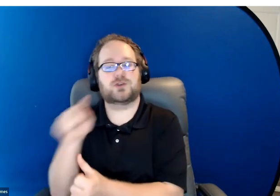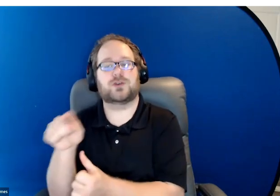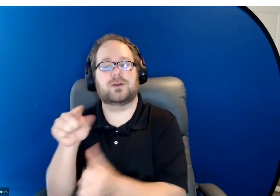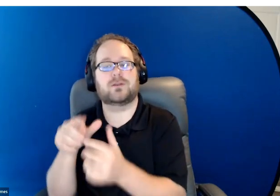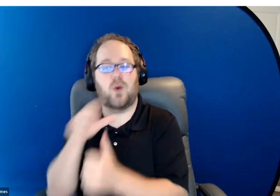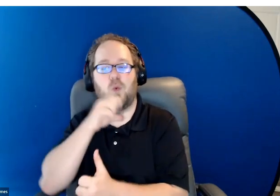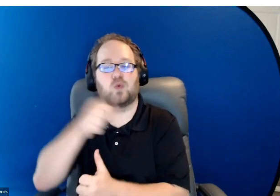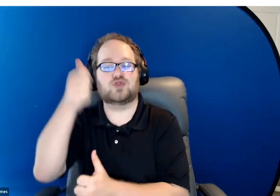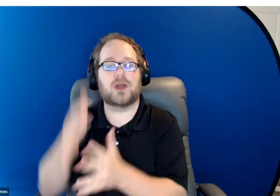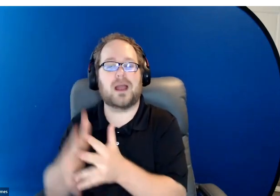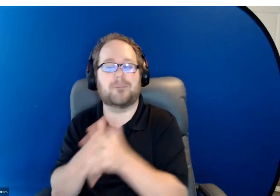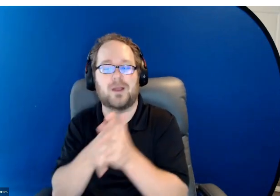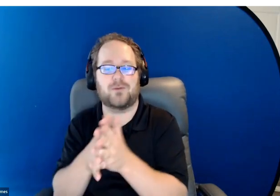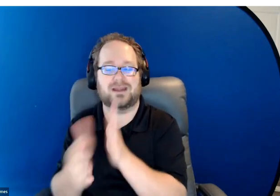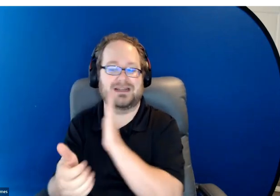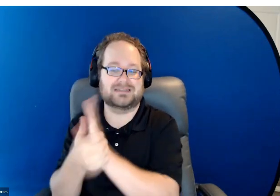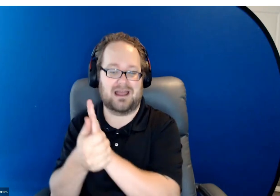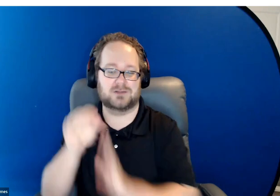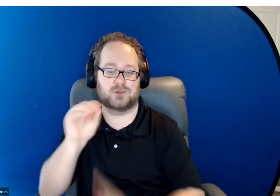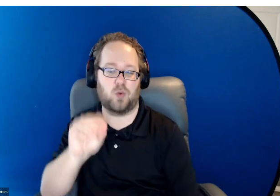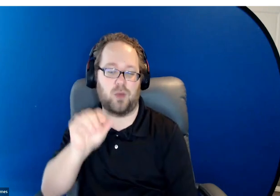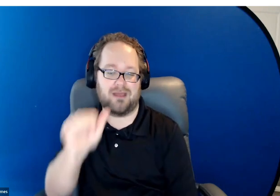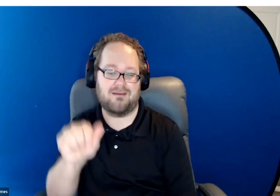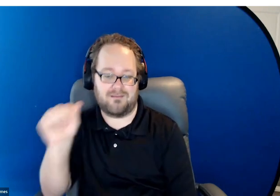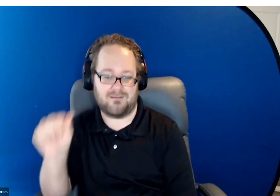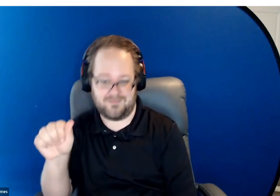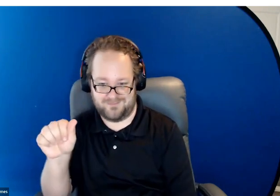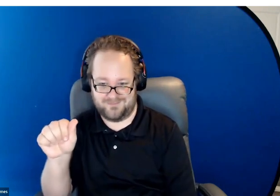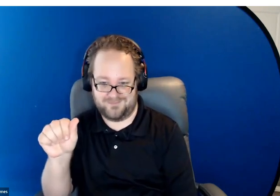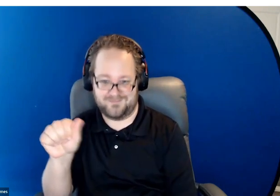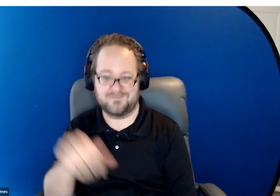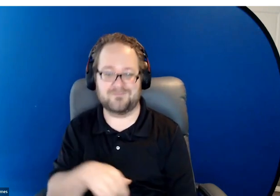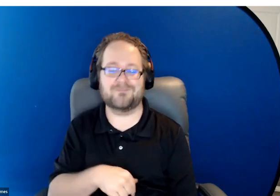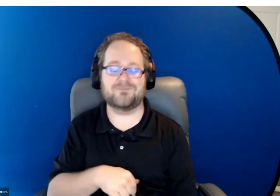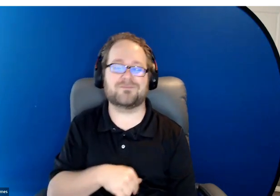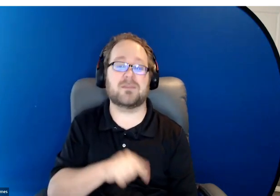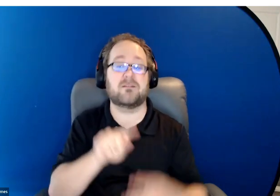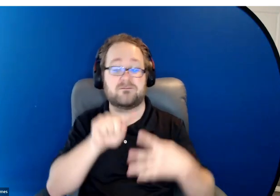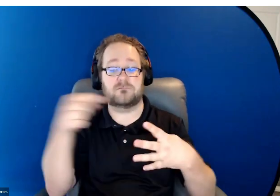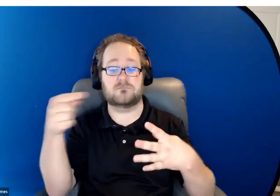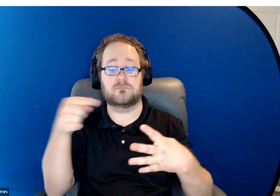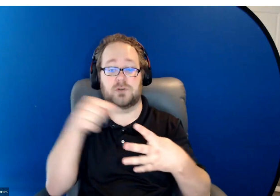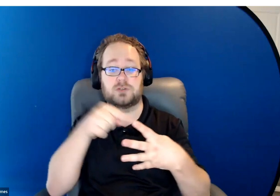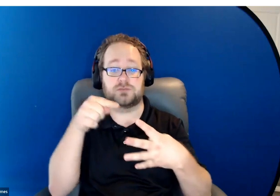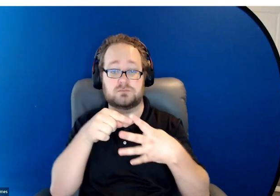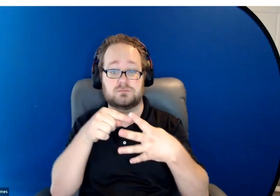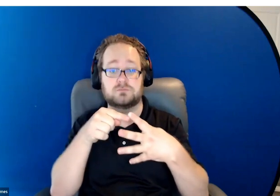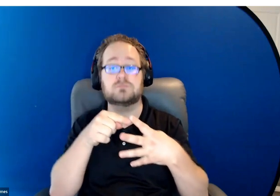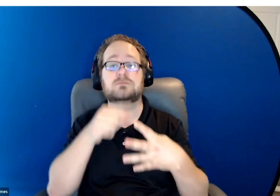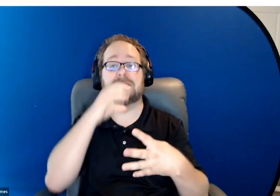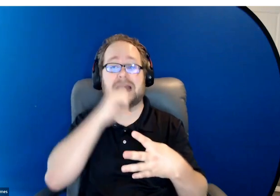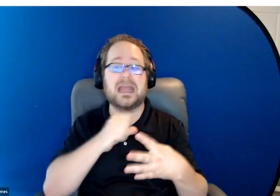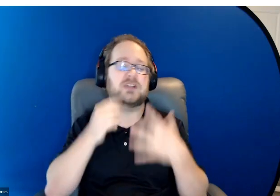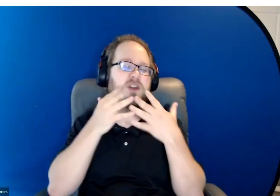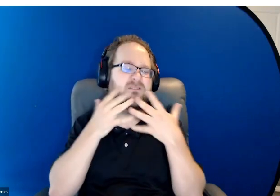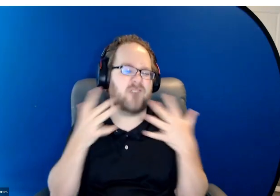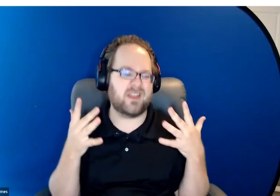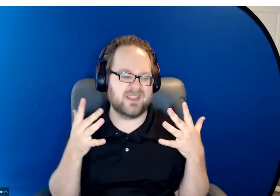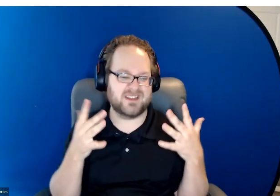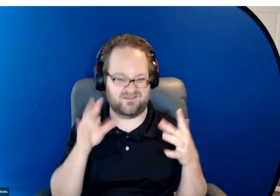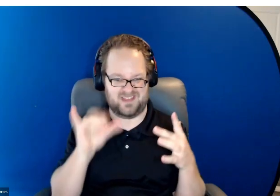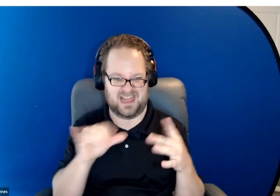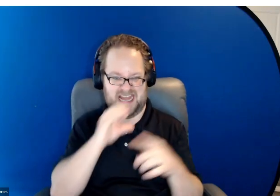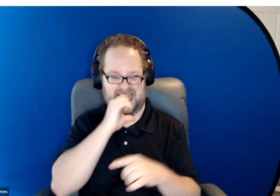age-friendly communities and how our communities can and should be fully inclusive of our neighbors who are